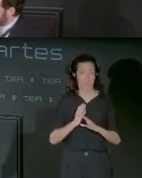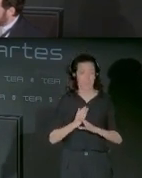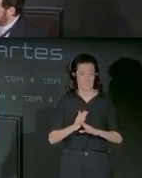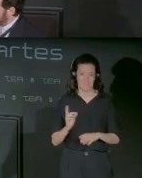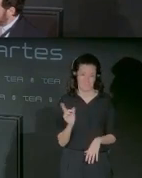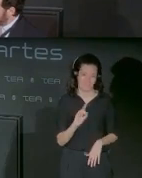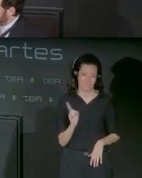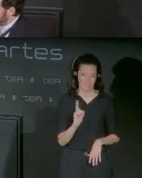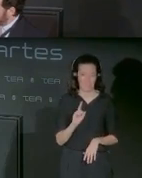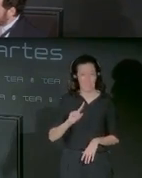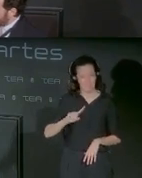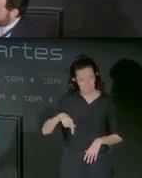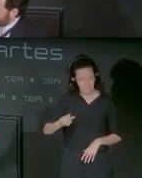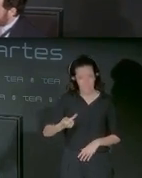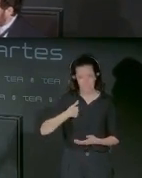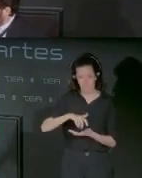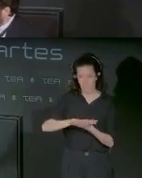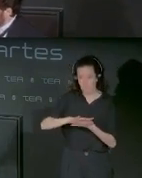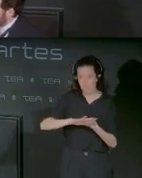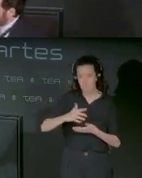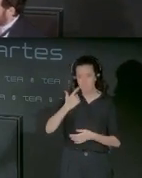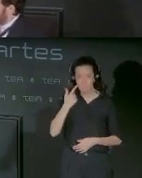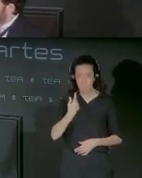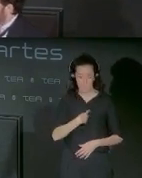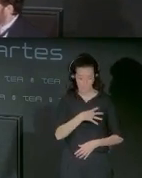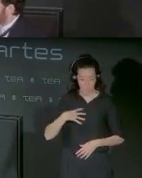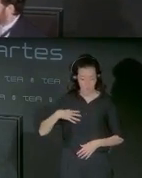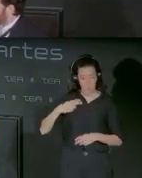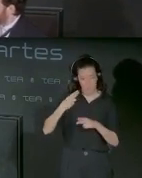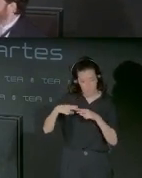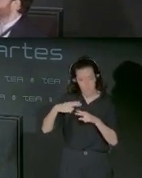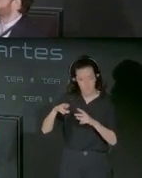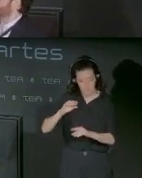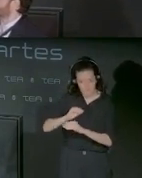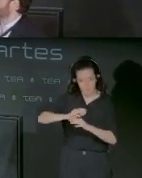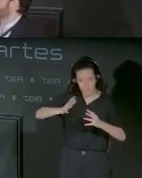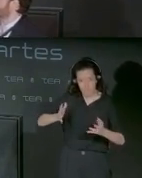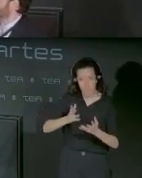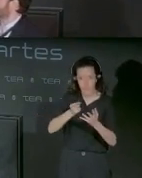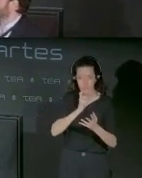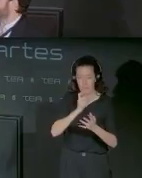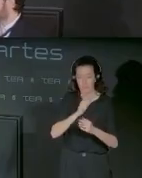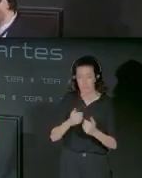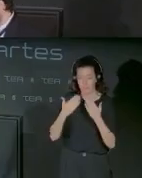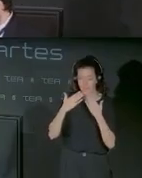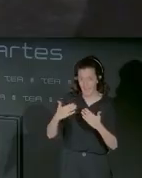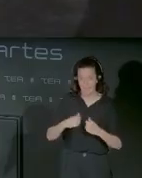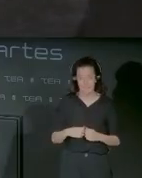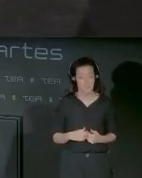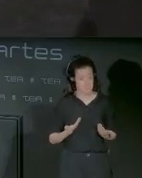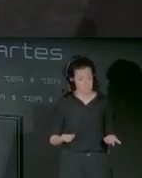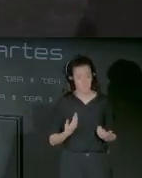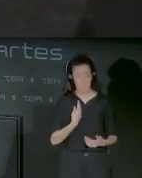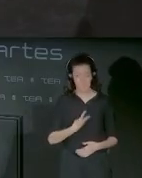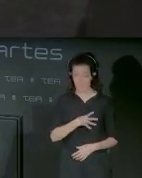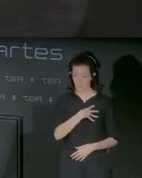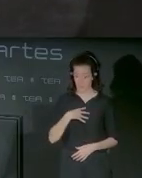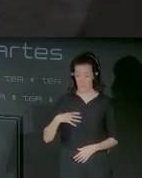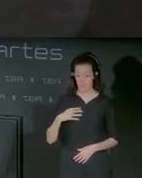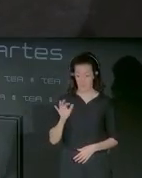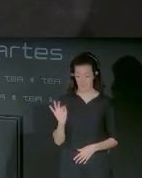boosting video games. Thank you. From Croatia to another country, the country we're in,